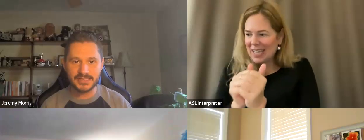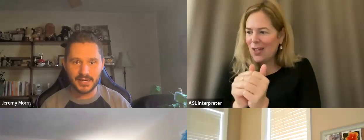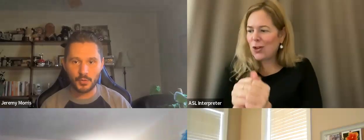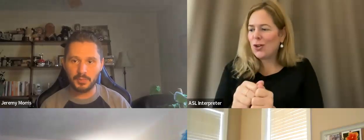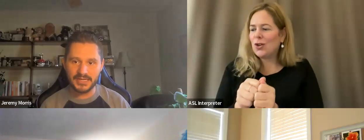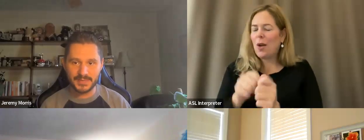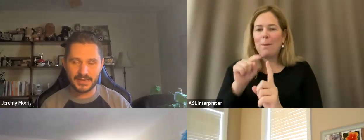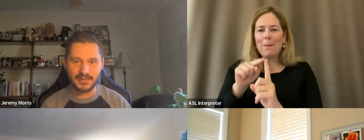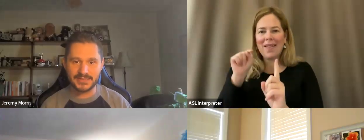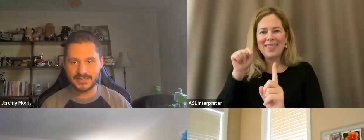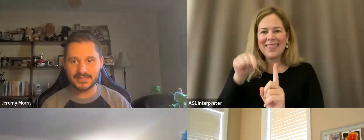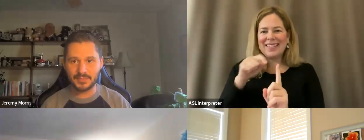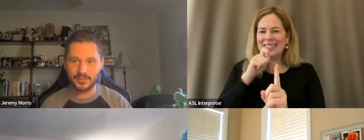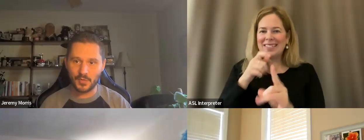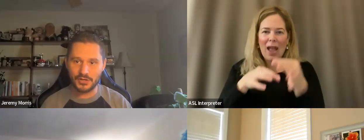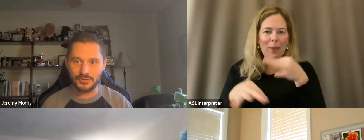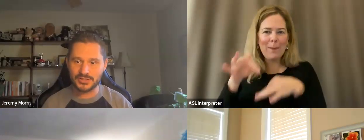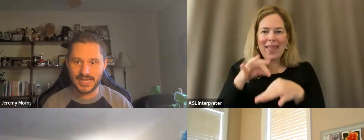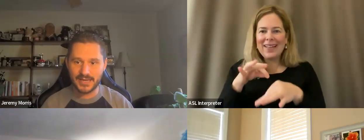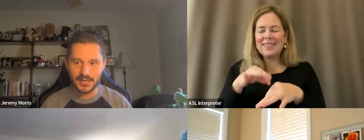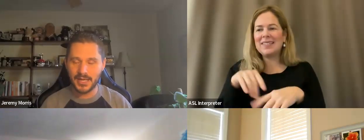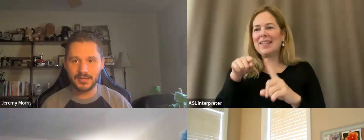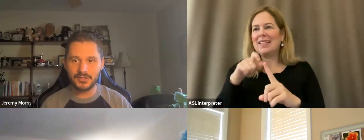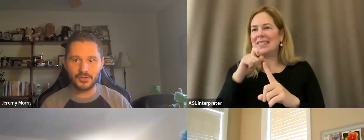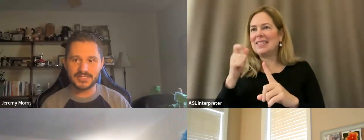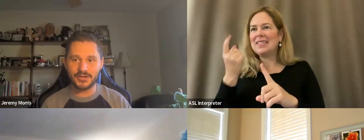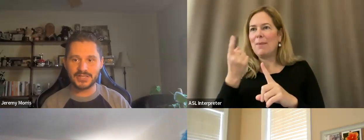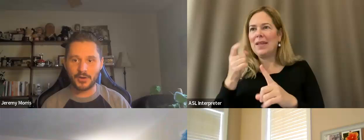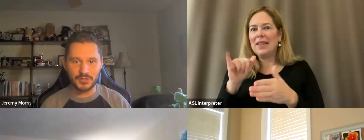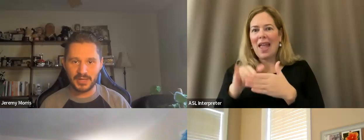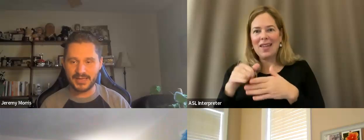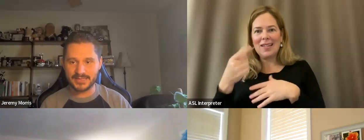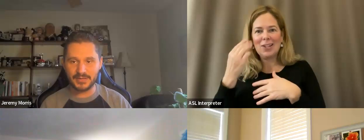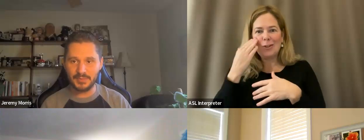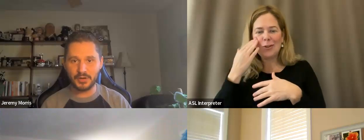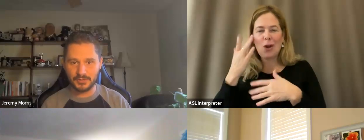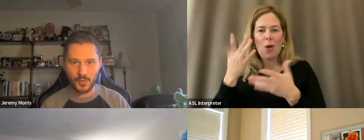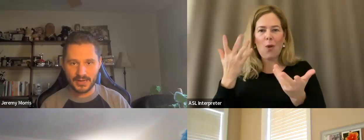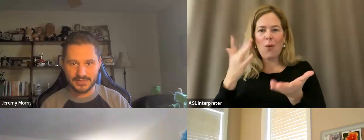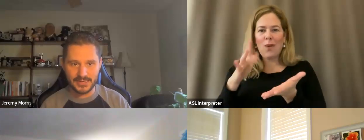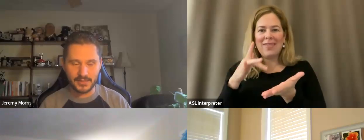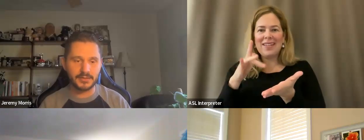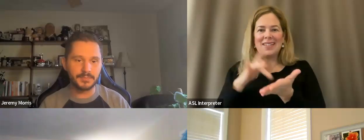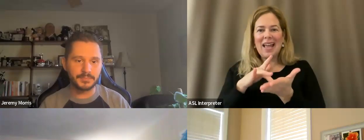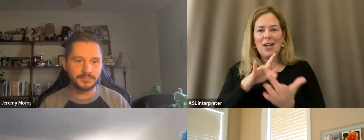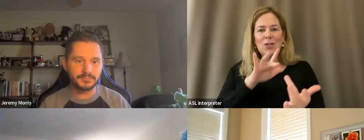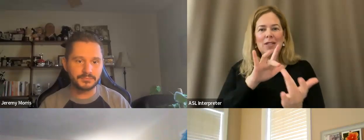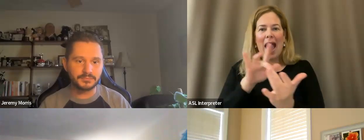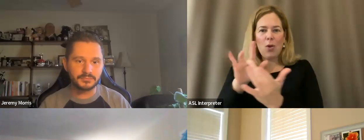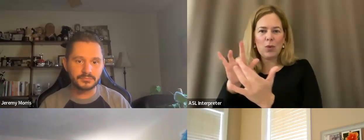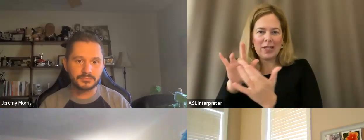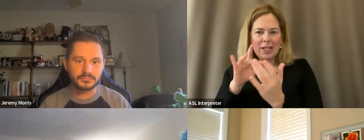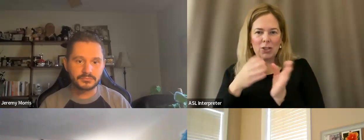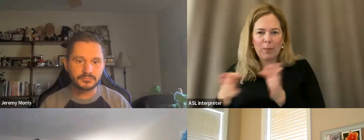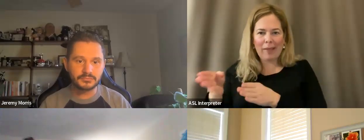But this isn't a replacement, and this isn't something where you just take, the center's outreach plans and put it right into here.